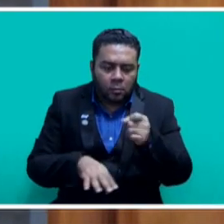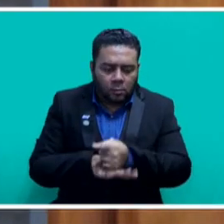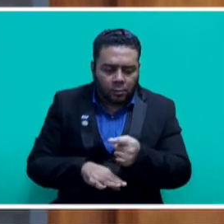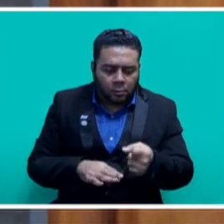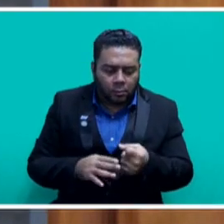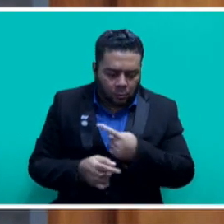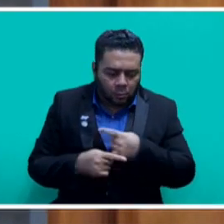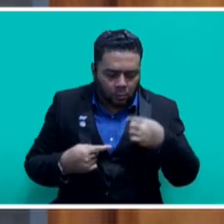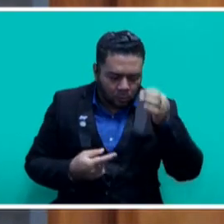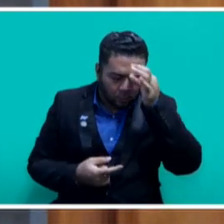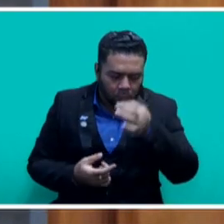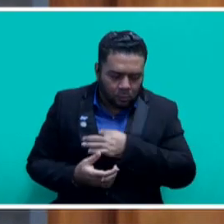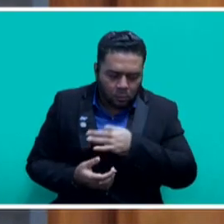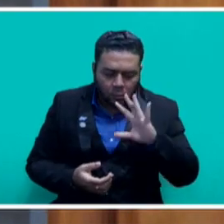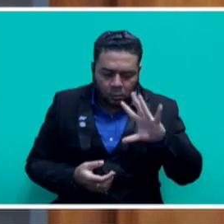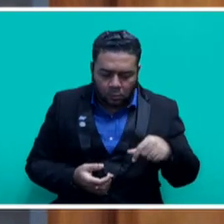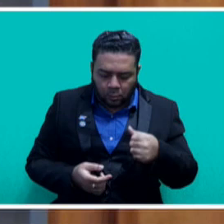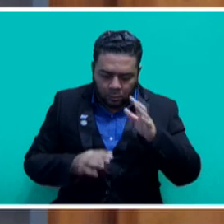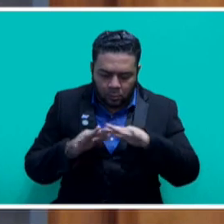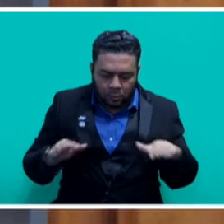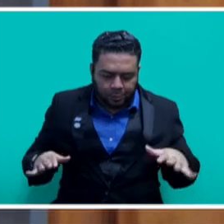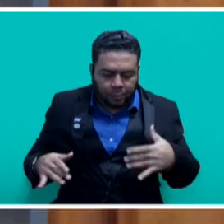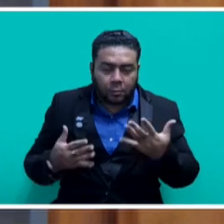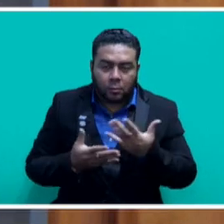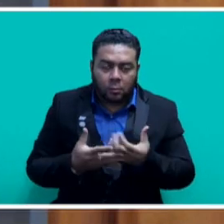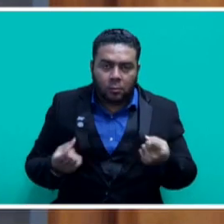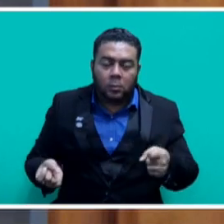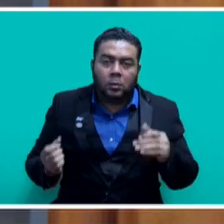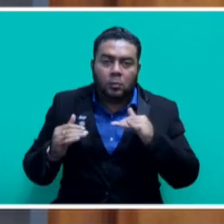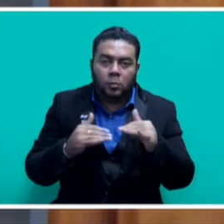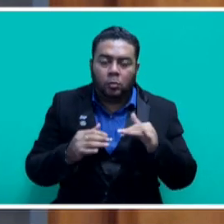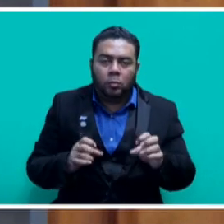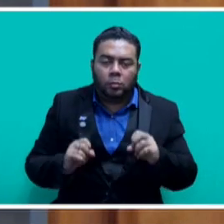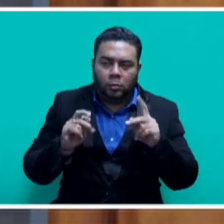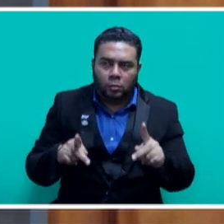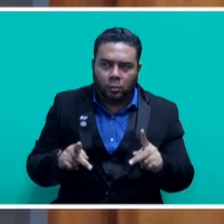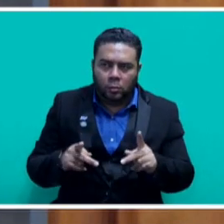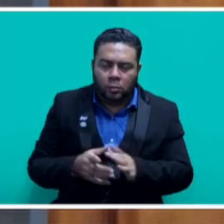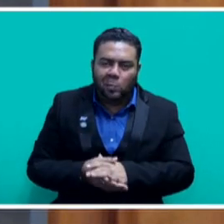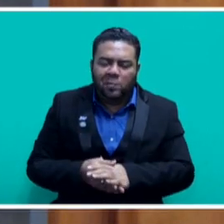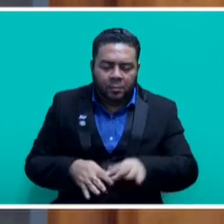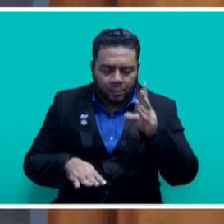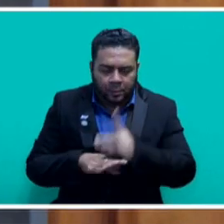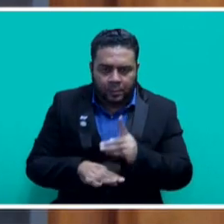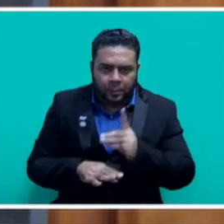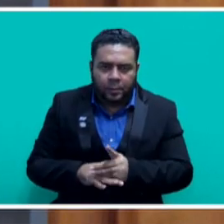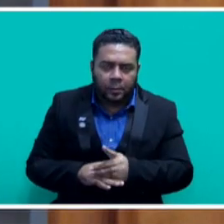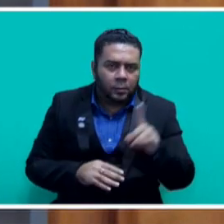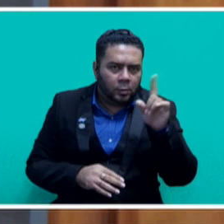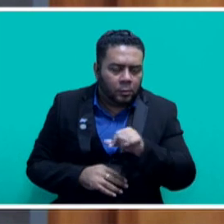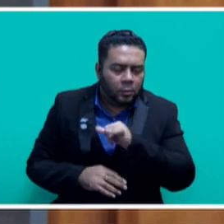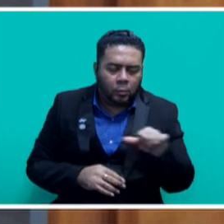believes that every child deserves to be given an equal opportunities, and disability is not to be used